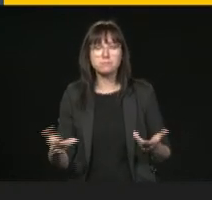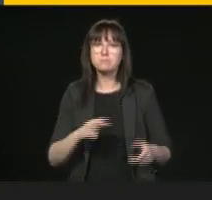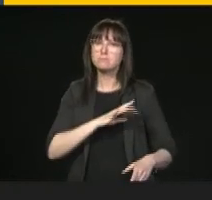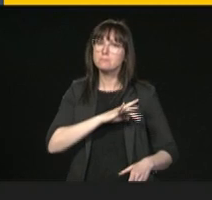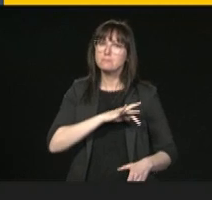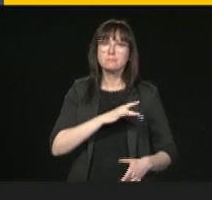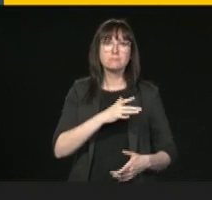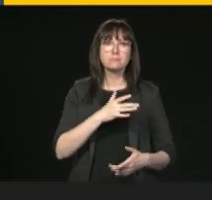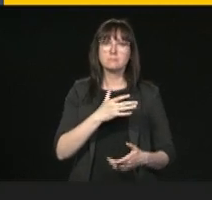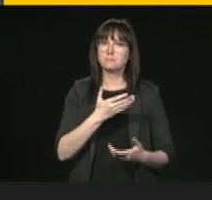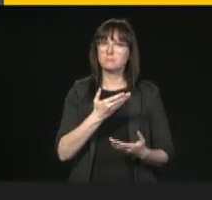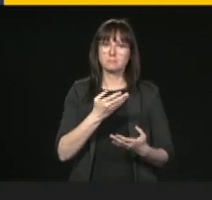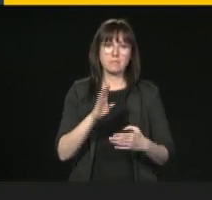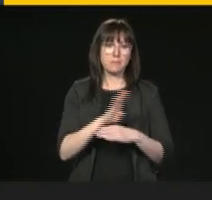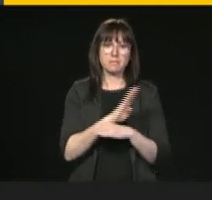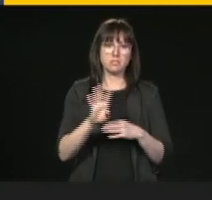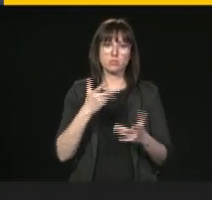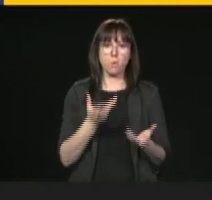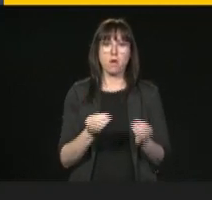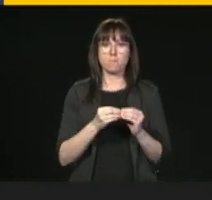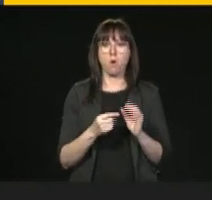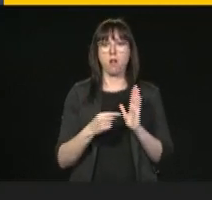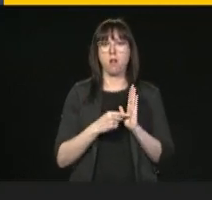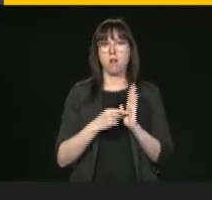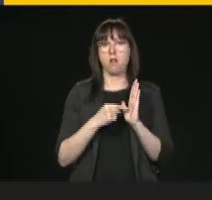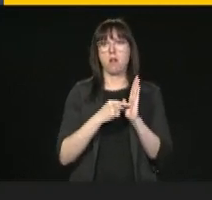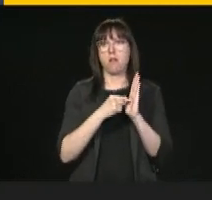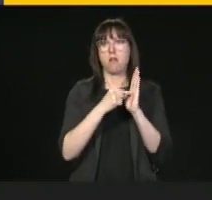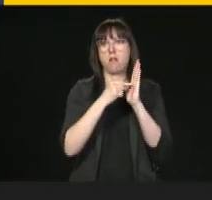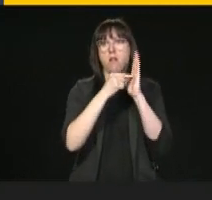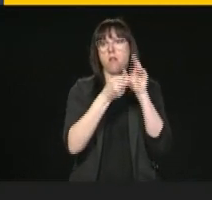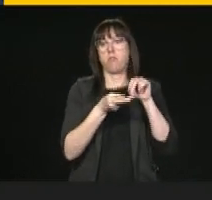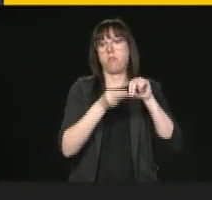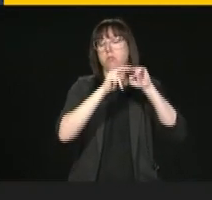of this, and that will help them to get through a tough time.